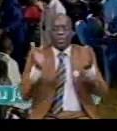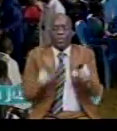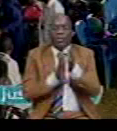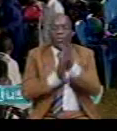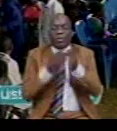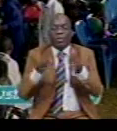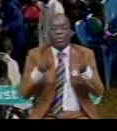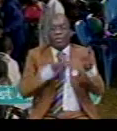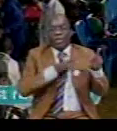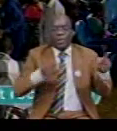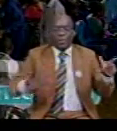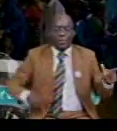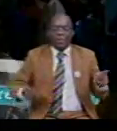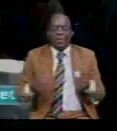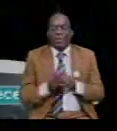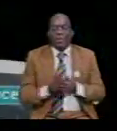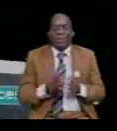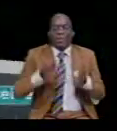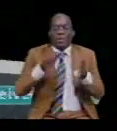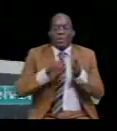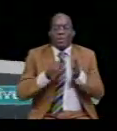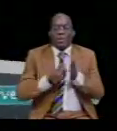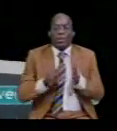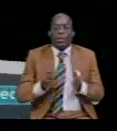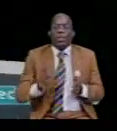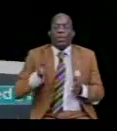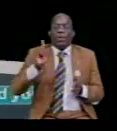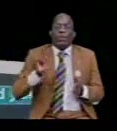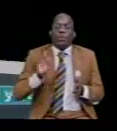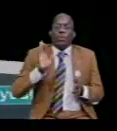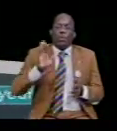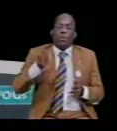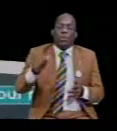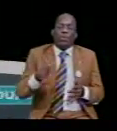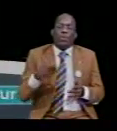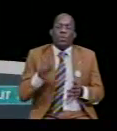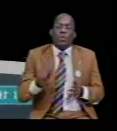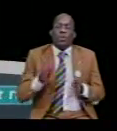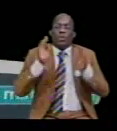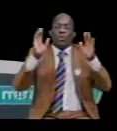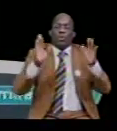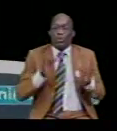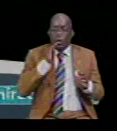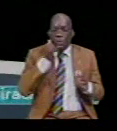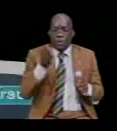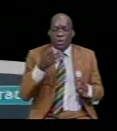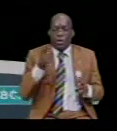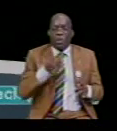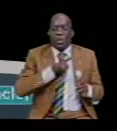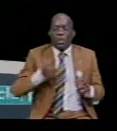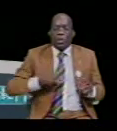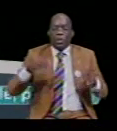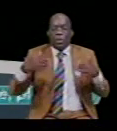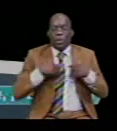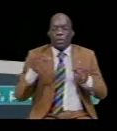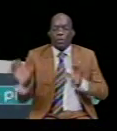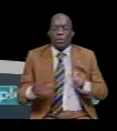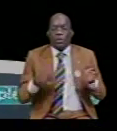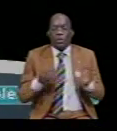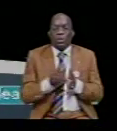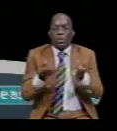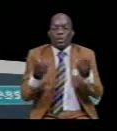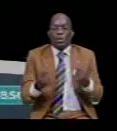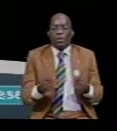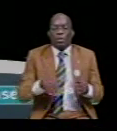Praise the Lord. Check up yourself. Your miracle is there already. The Lord has done it. Come out and